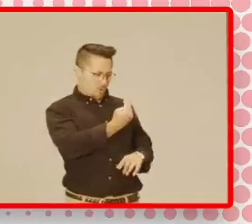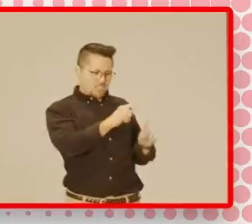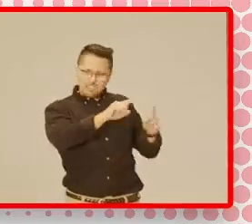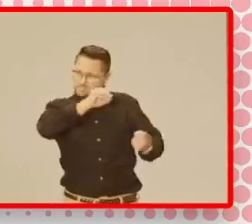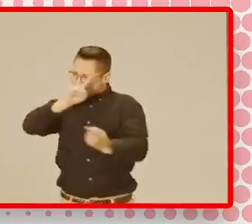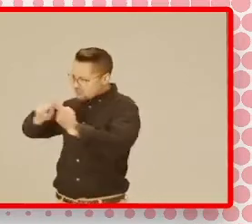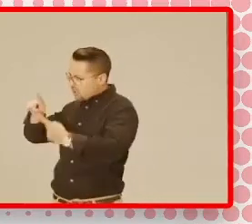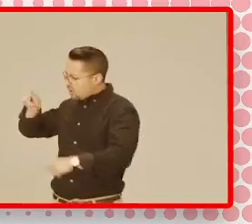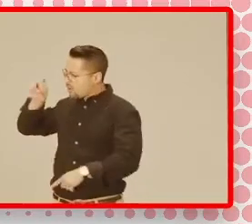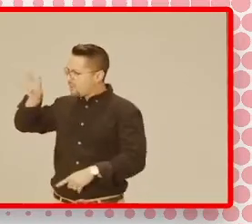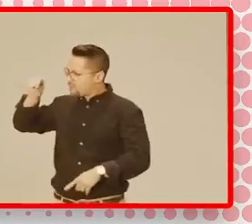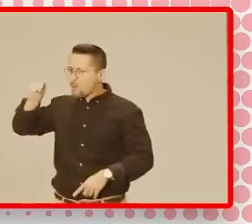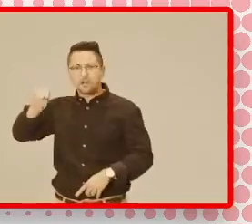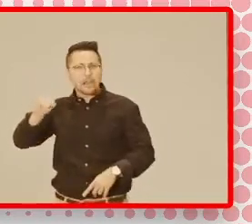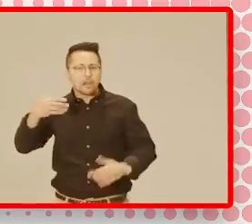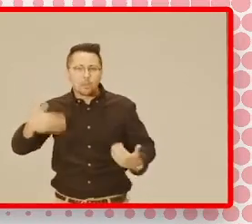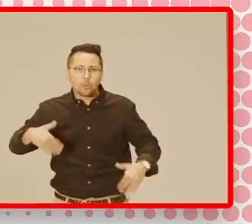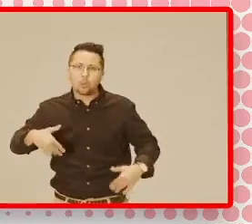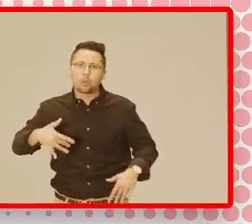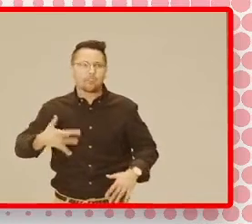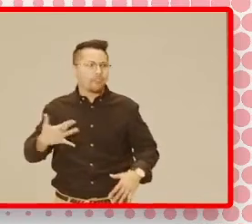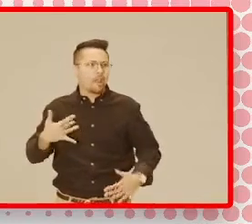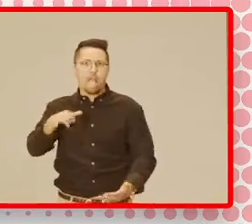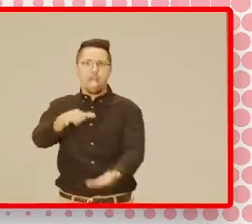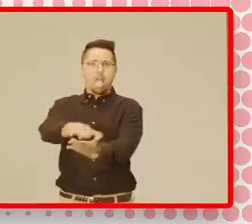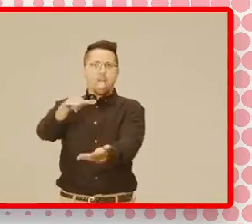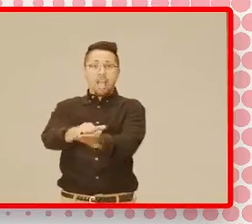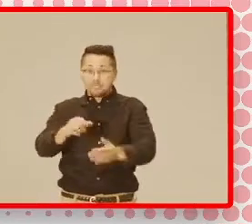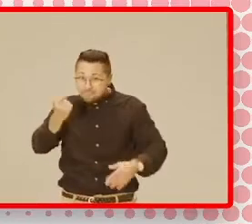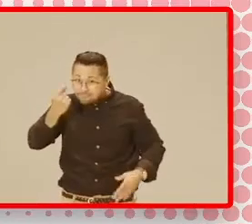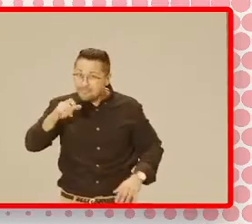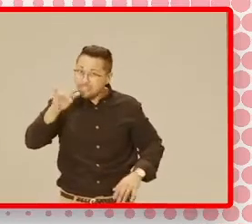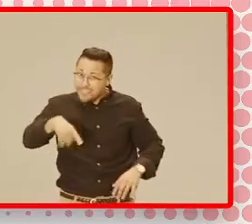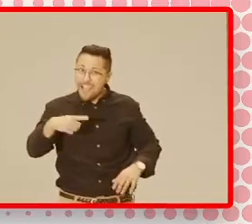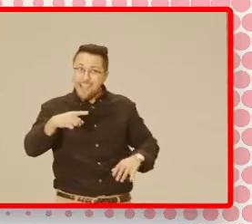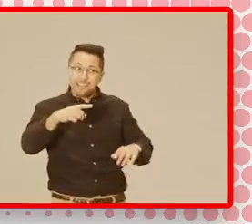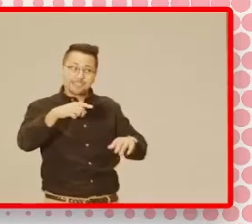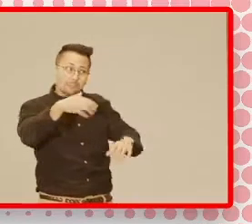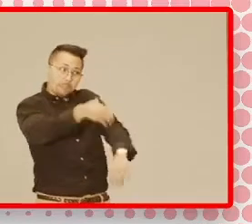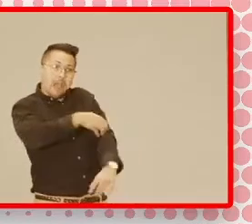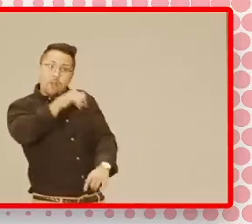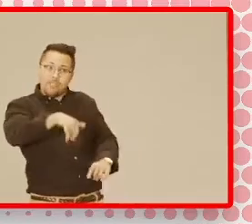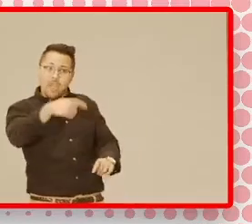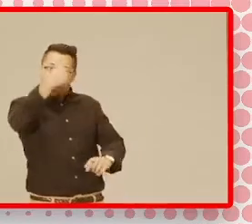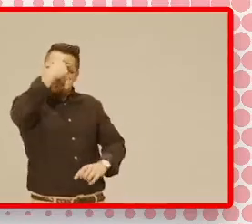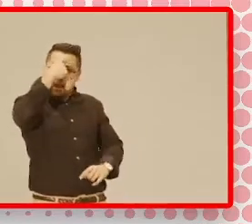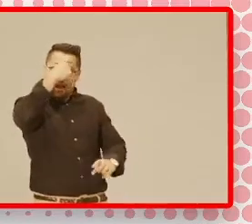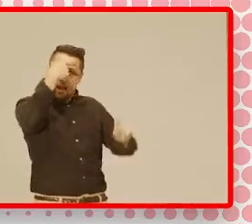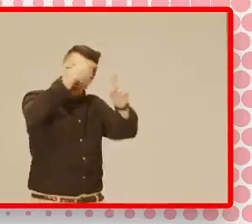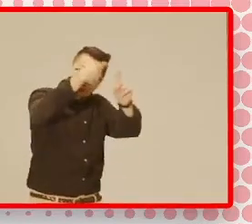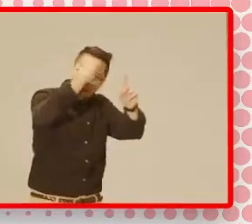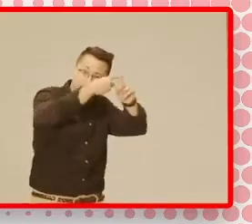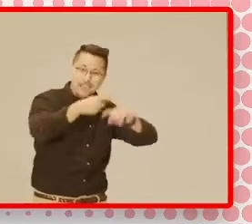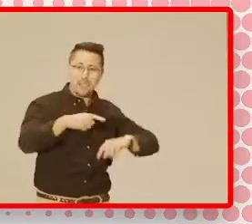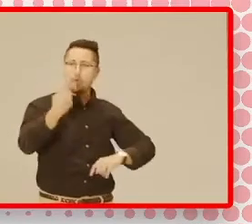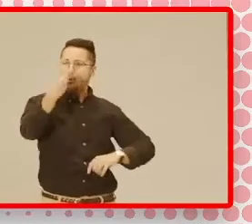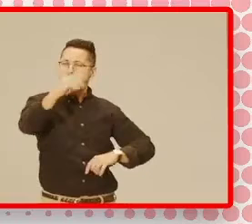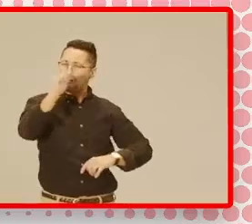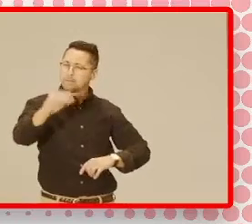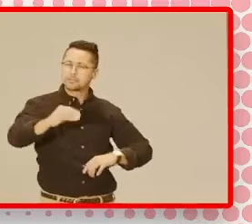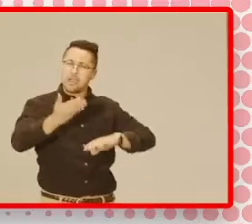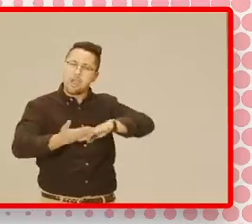that's almost unimaginable. But that's the power of this achievement mindset and this 1% better. And if you can